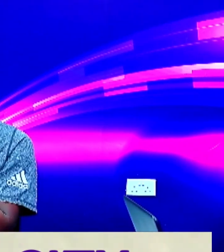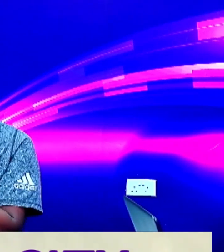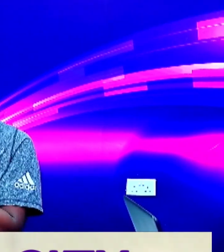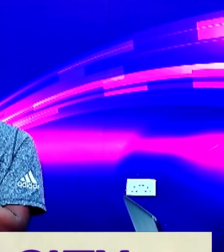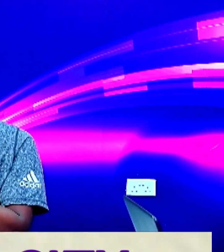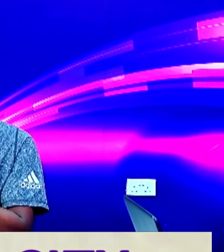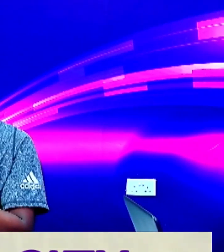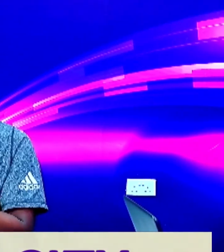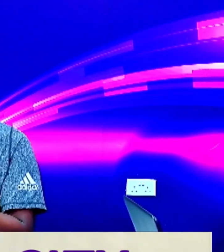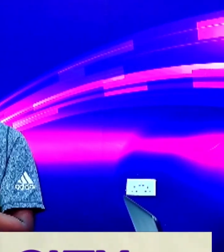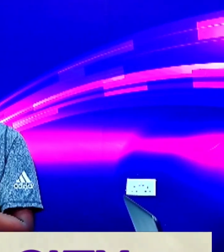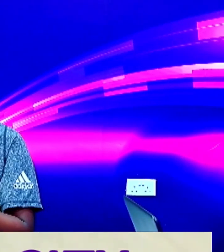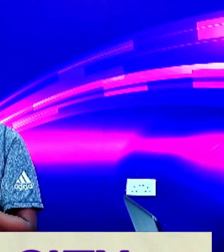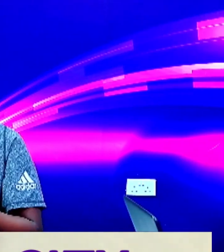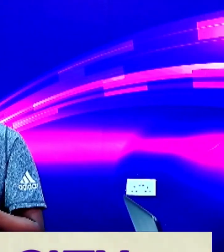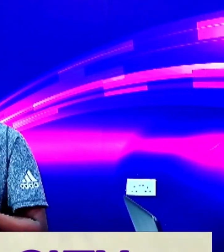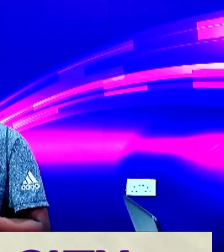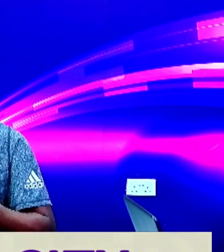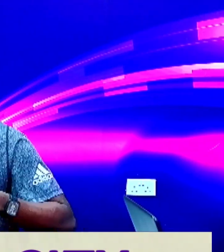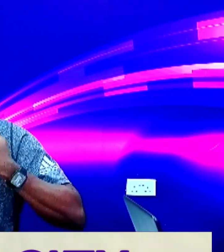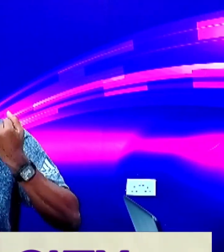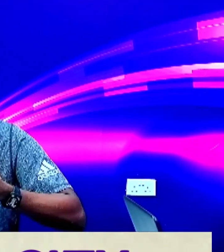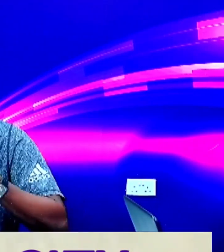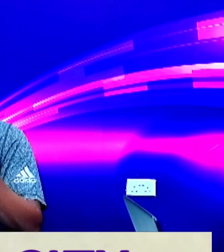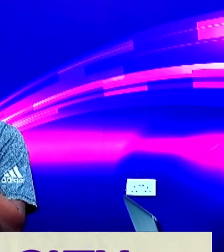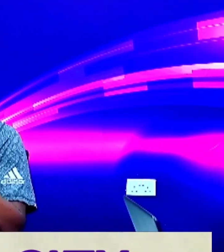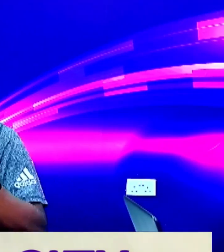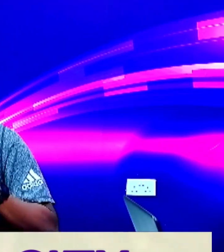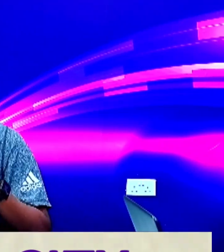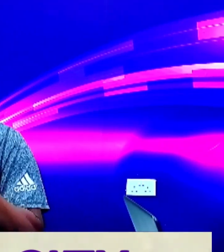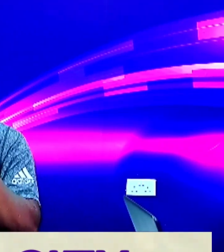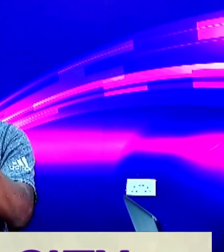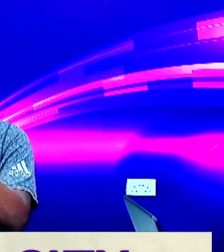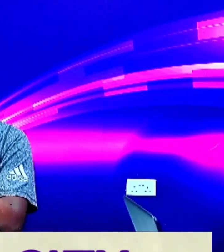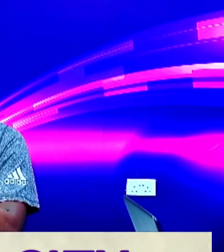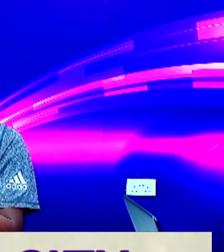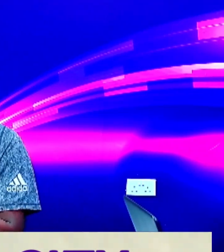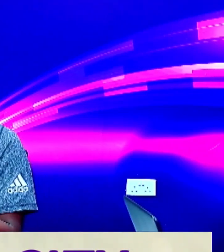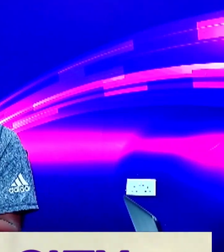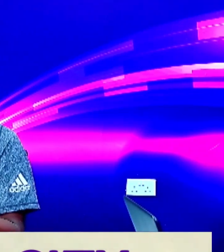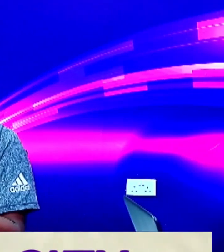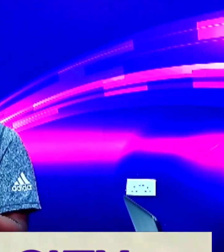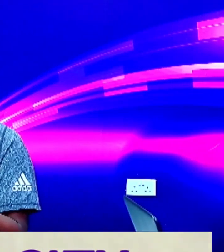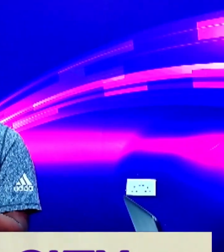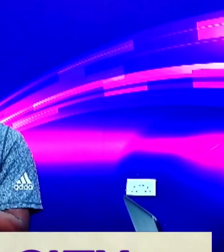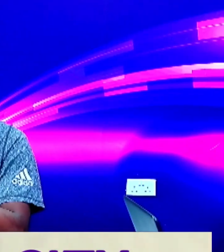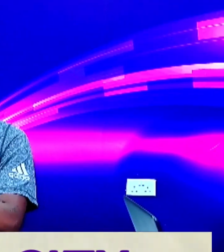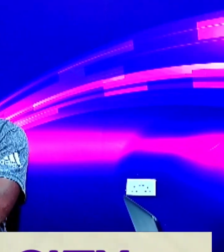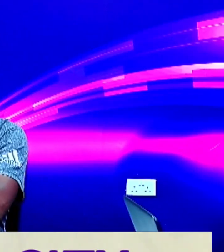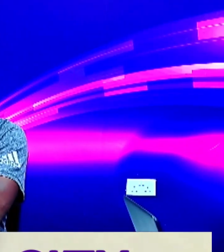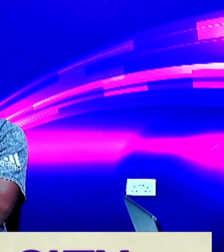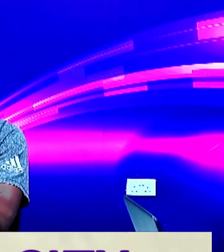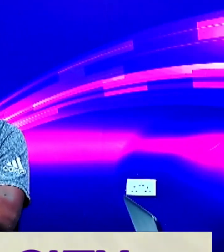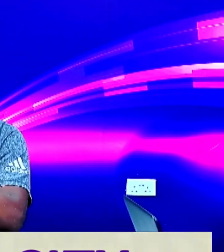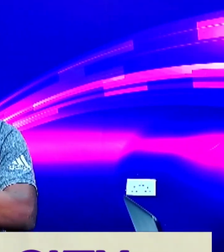outside. So moving forward, we will be enjoying a lot of matches moving